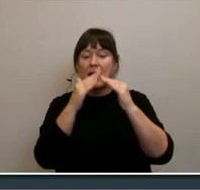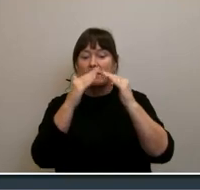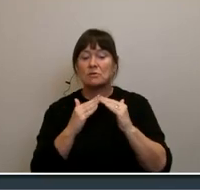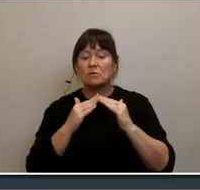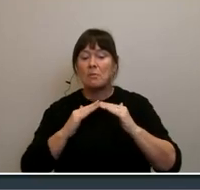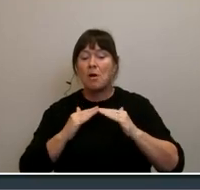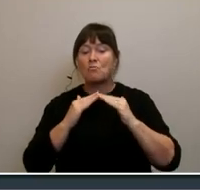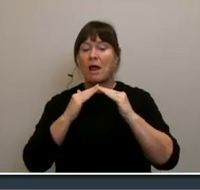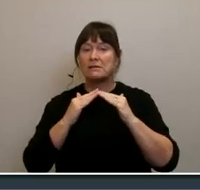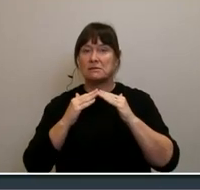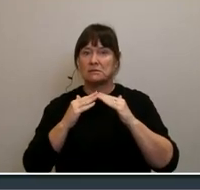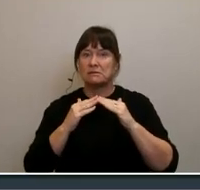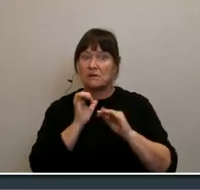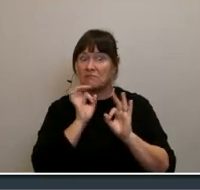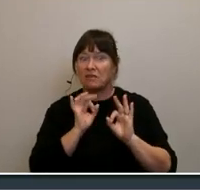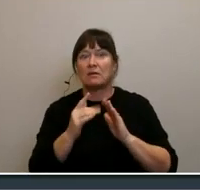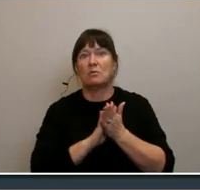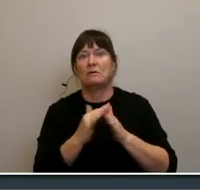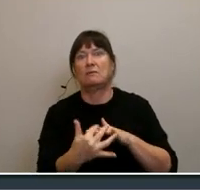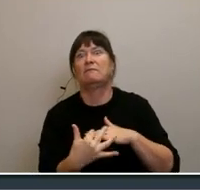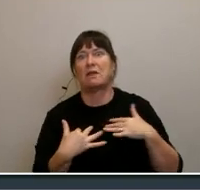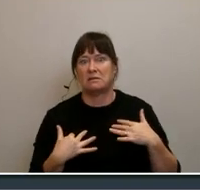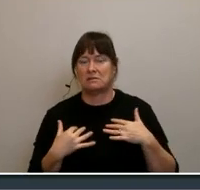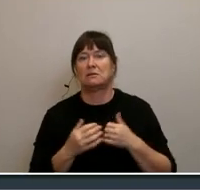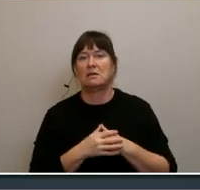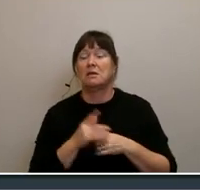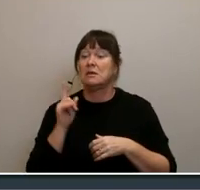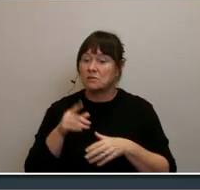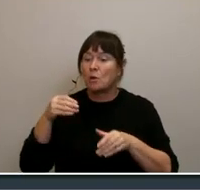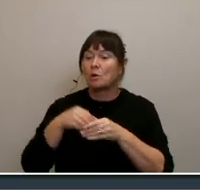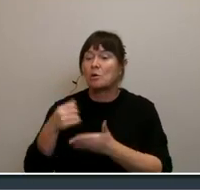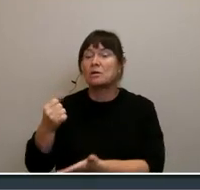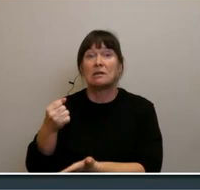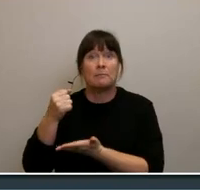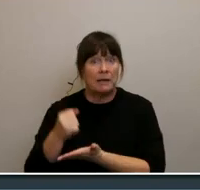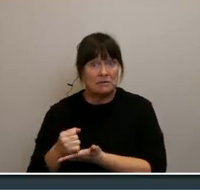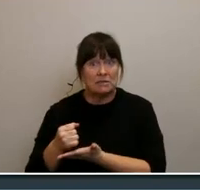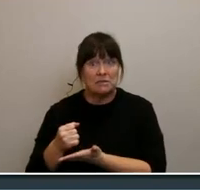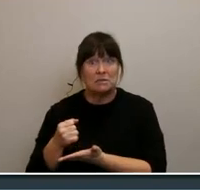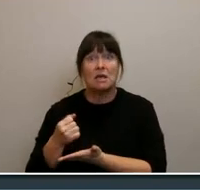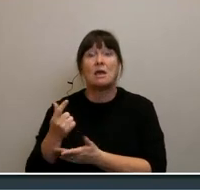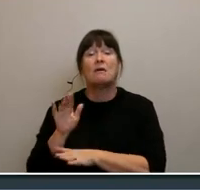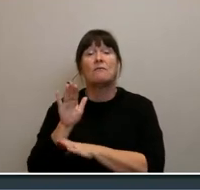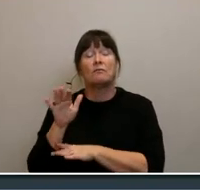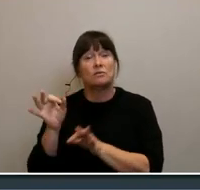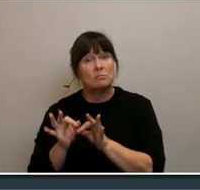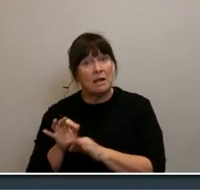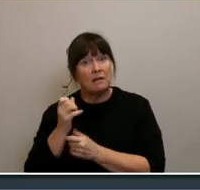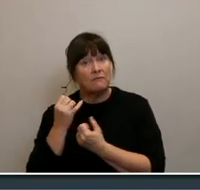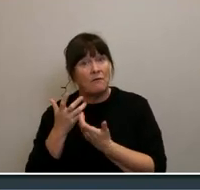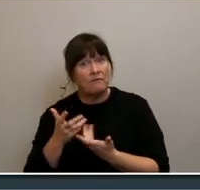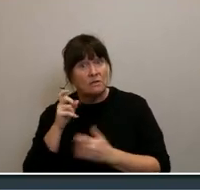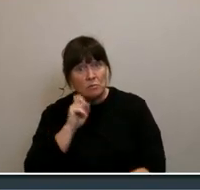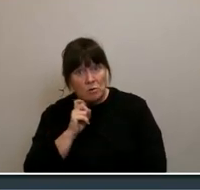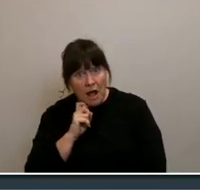So I ask you with urgency, as part of the budget that's going to be put forward for future planning for the